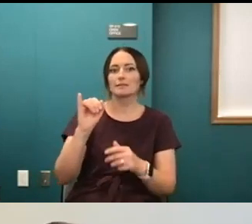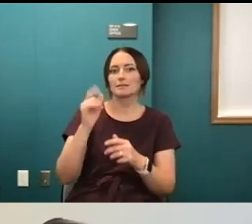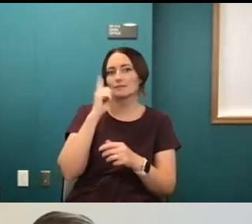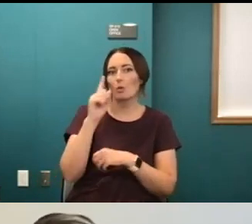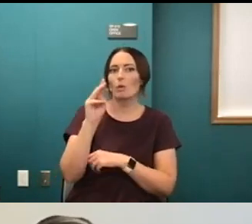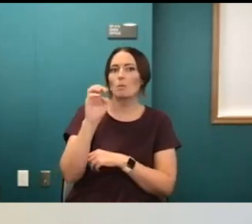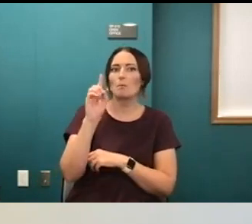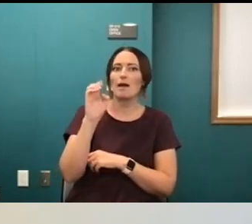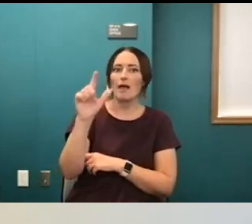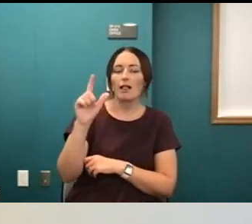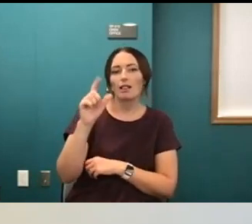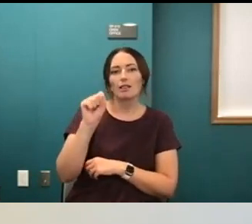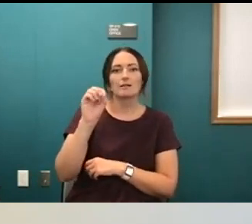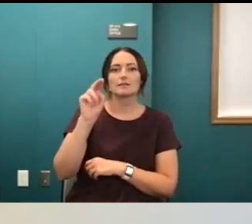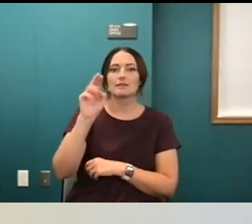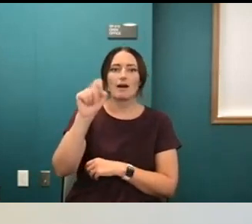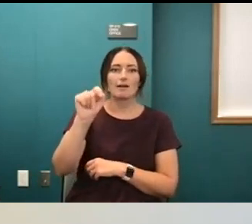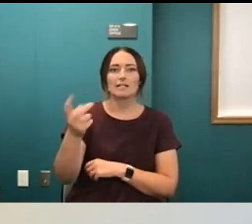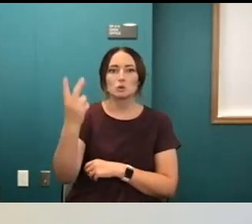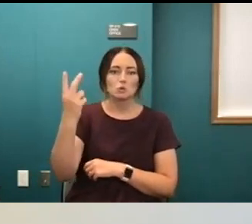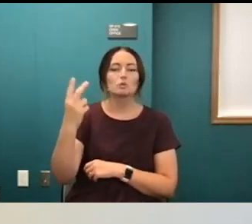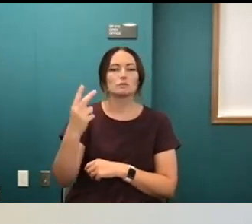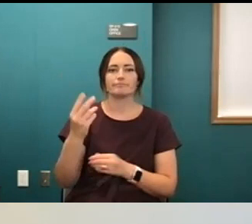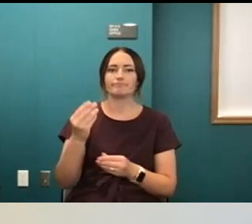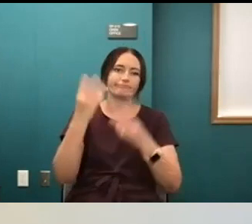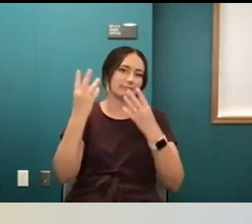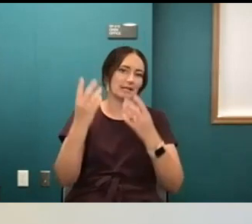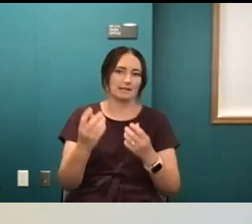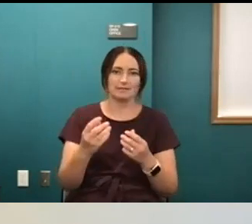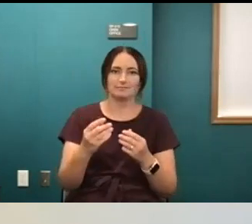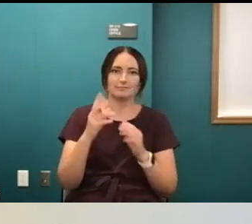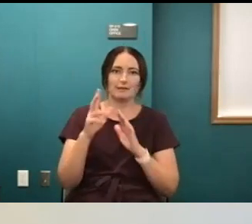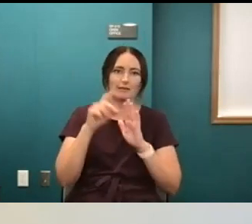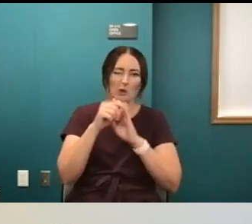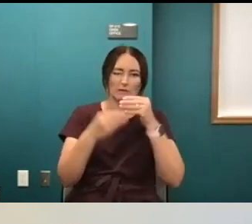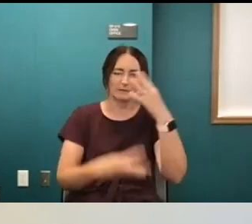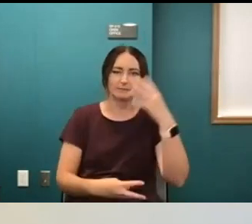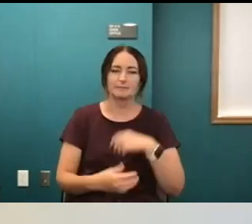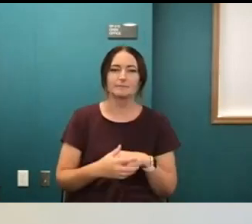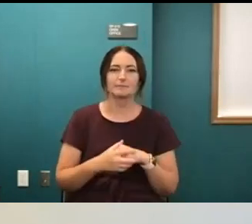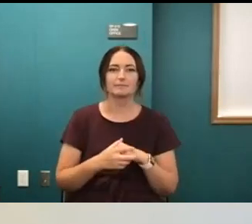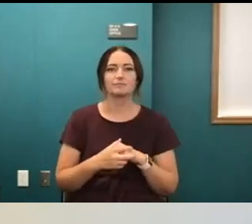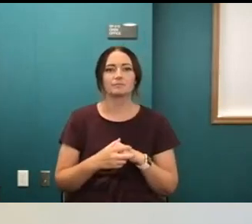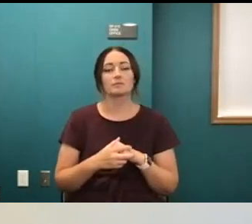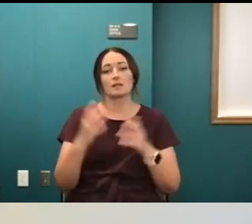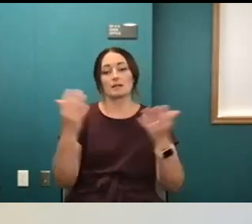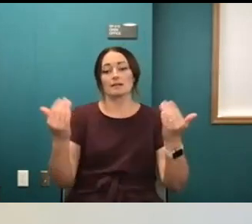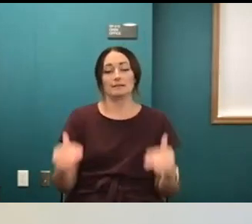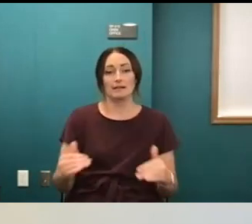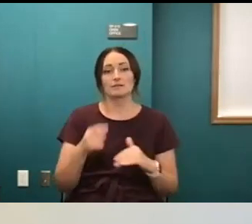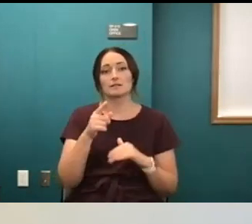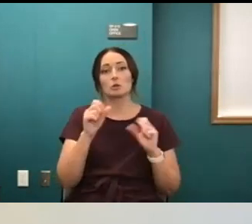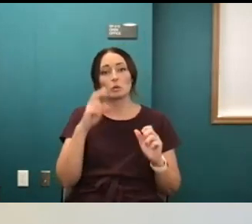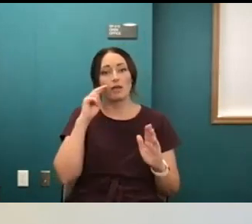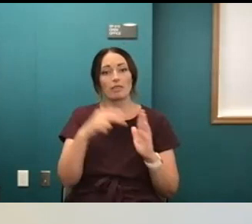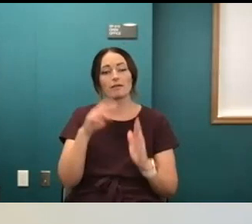know, Sonnet 2, a bunch of videos will pop up. Awesome. Okay. Next on our website, you can get to our blog, like